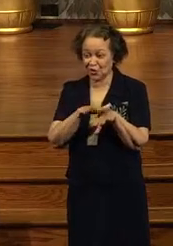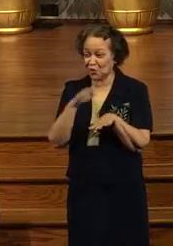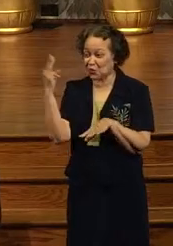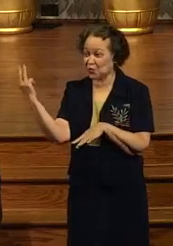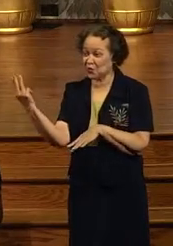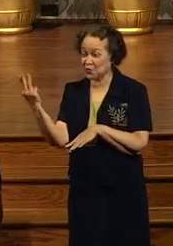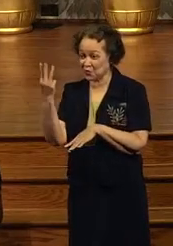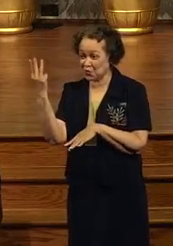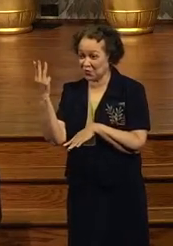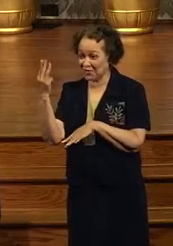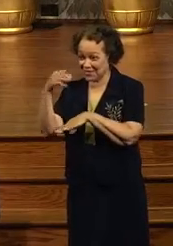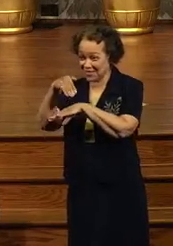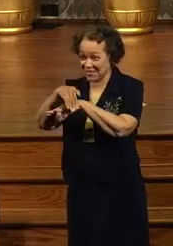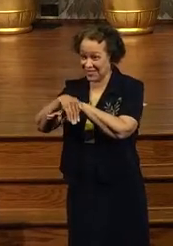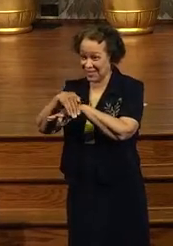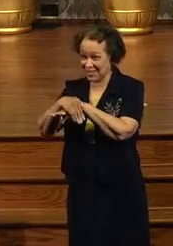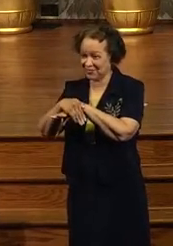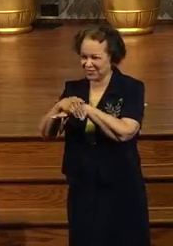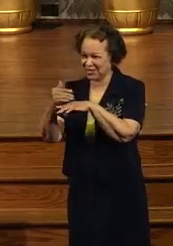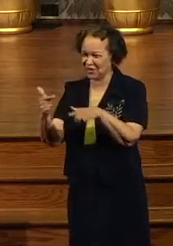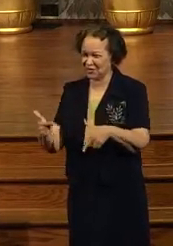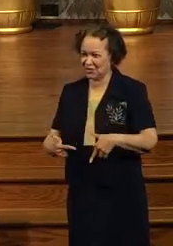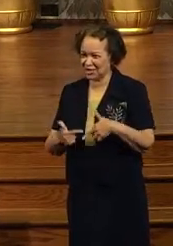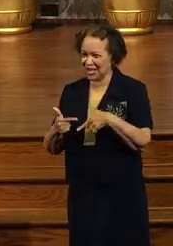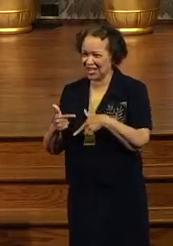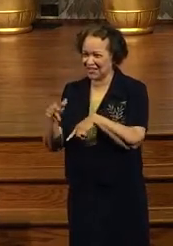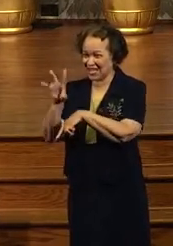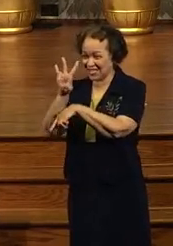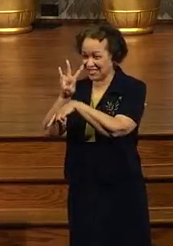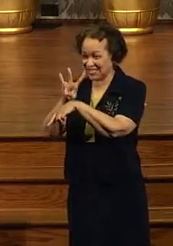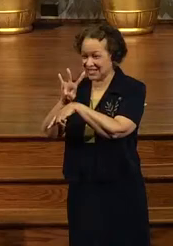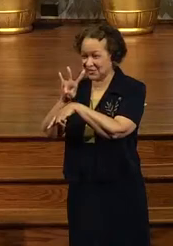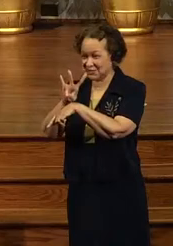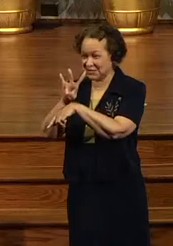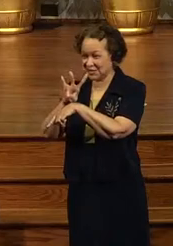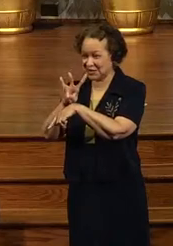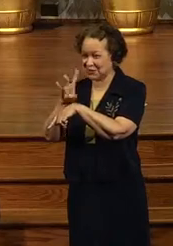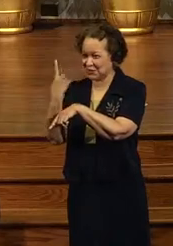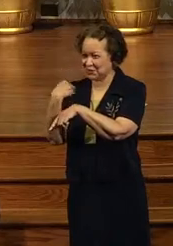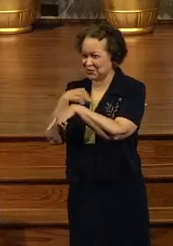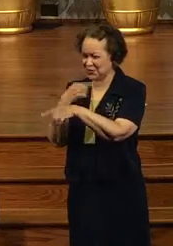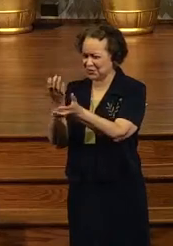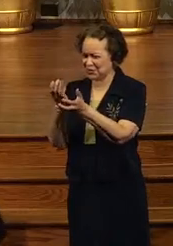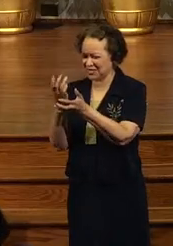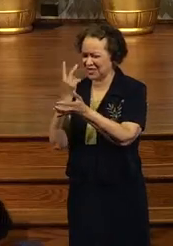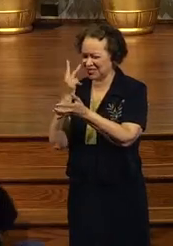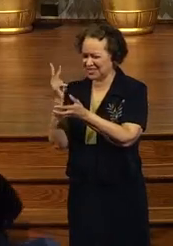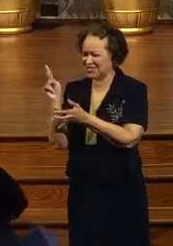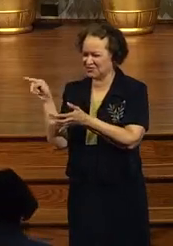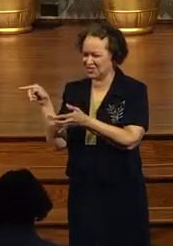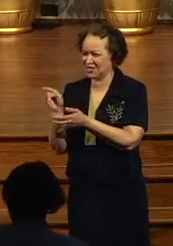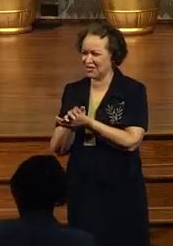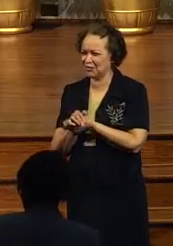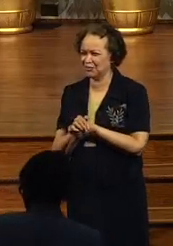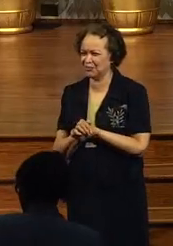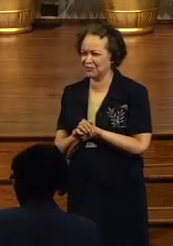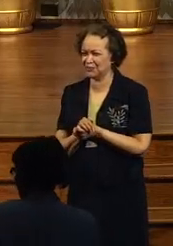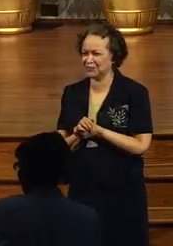Wednesday night prayer meeting is also live at 7 p.m. We love to see your face in this